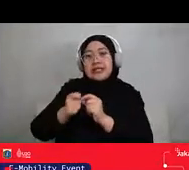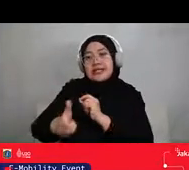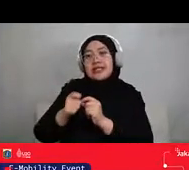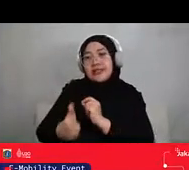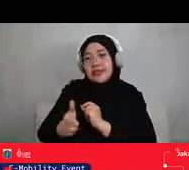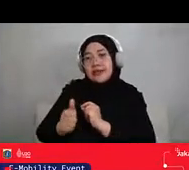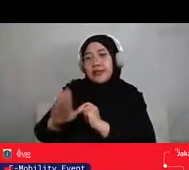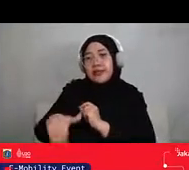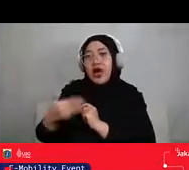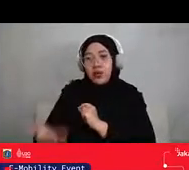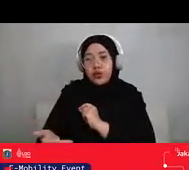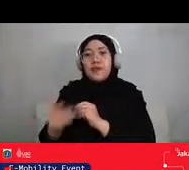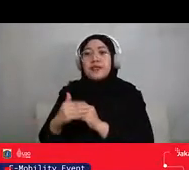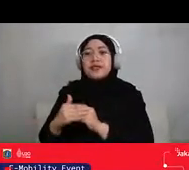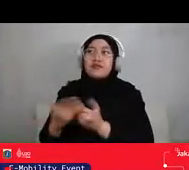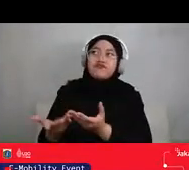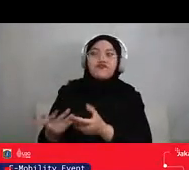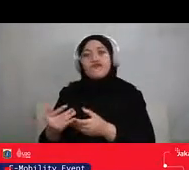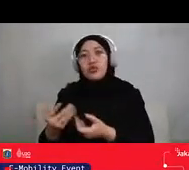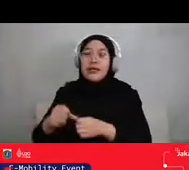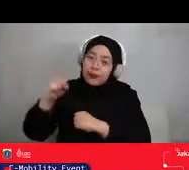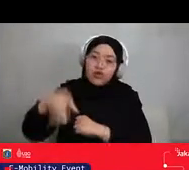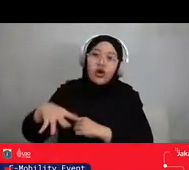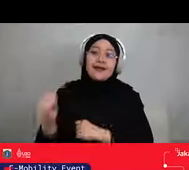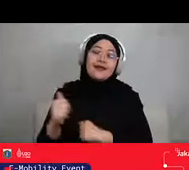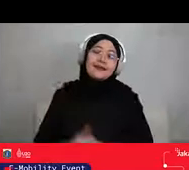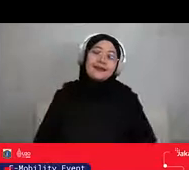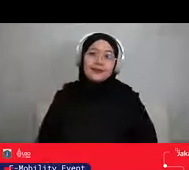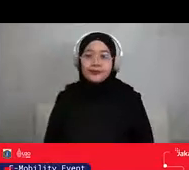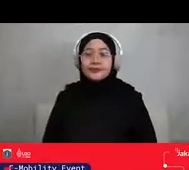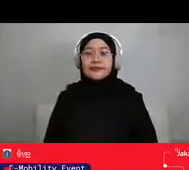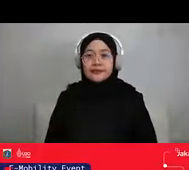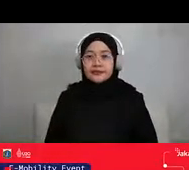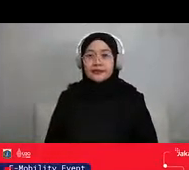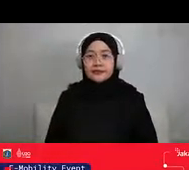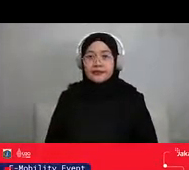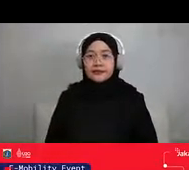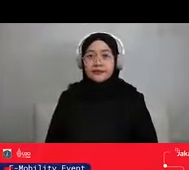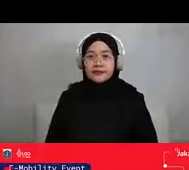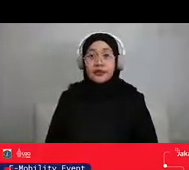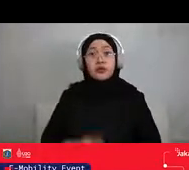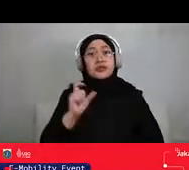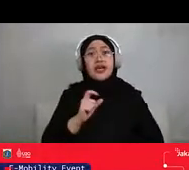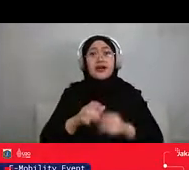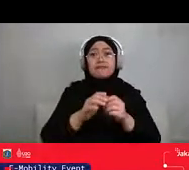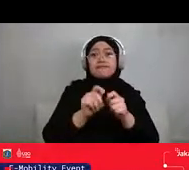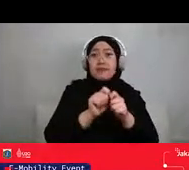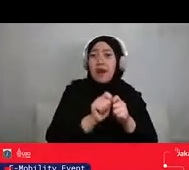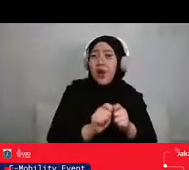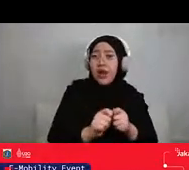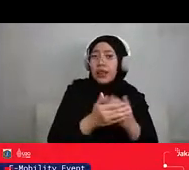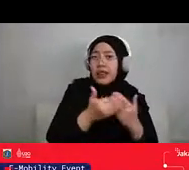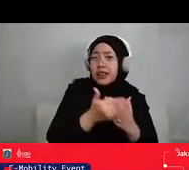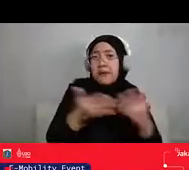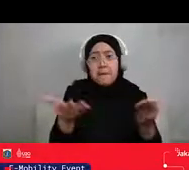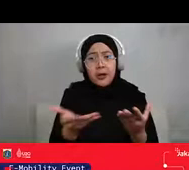reasonable. In terms of other investments for diesel buses, the maintenance depot is the only thing that is needed. And that too, it